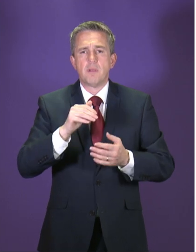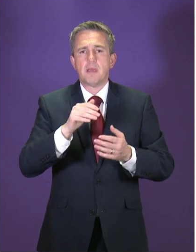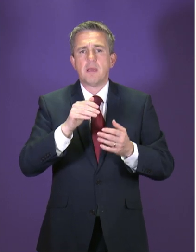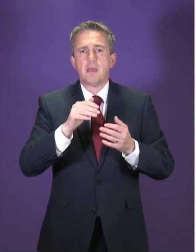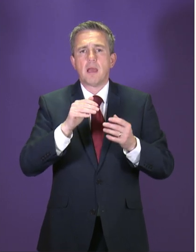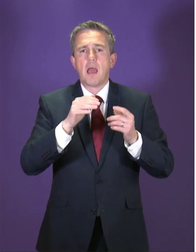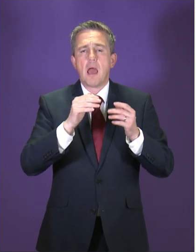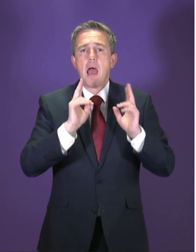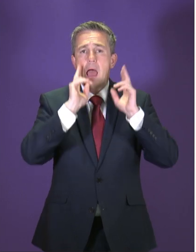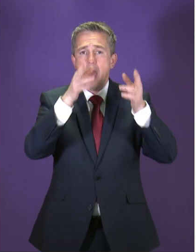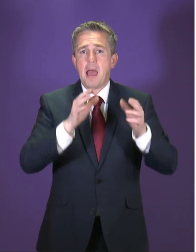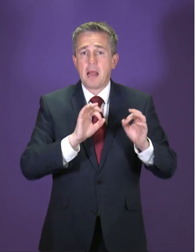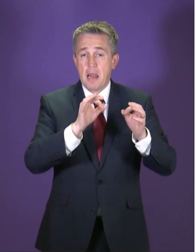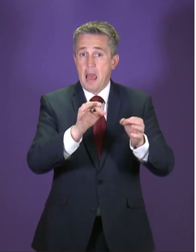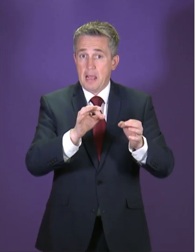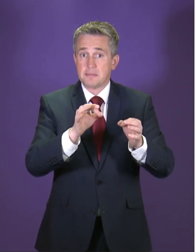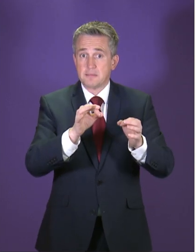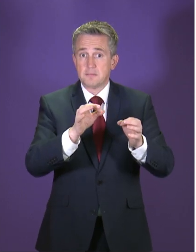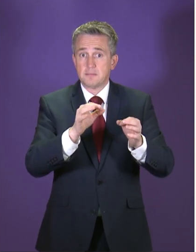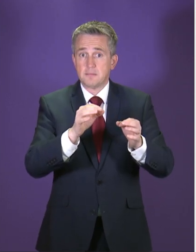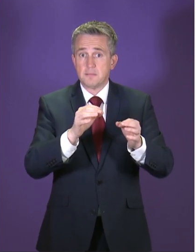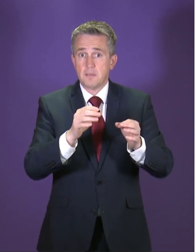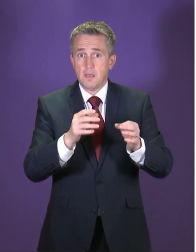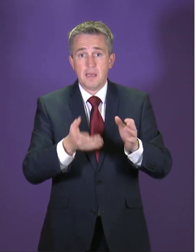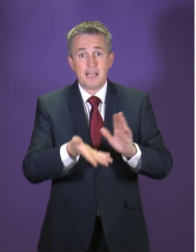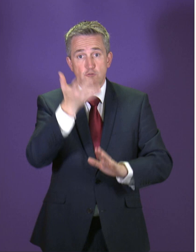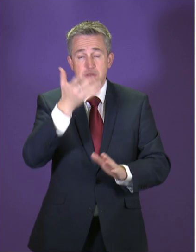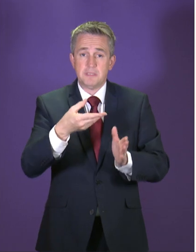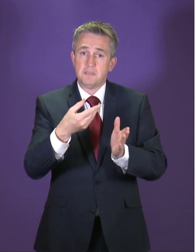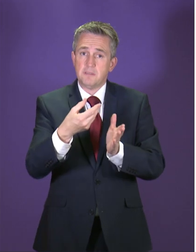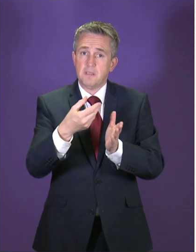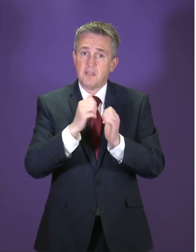Line was a catalyst also to the land value there.